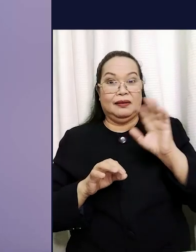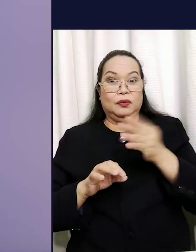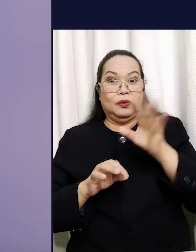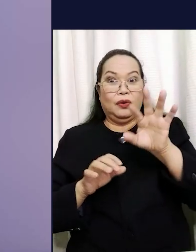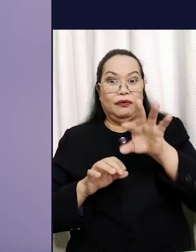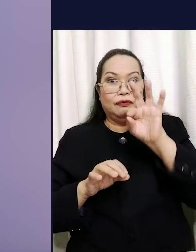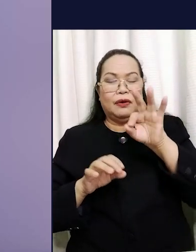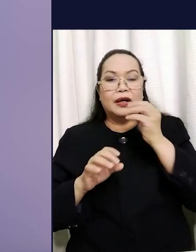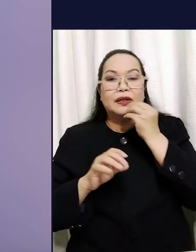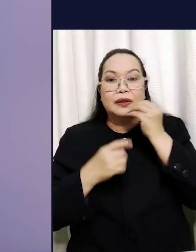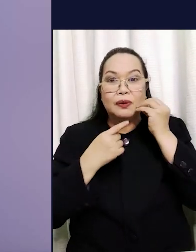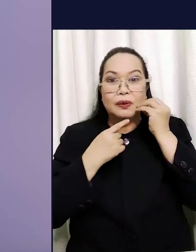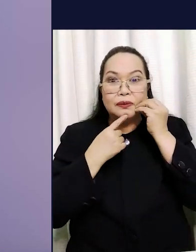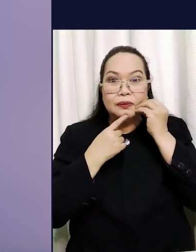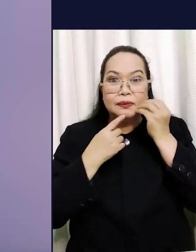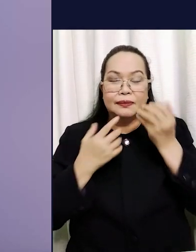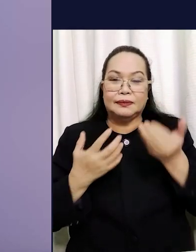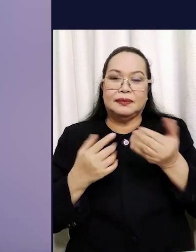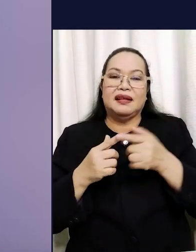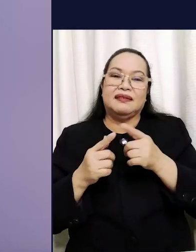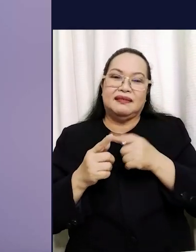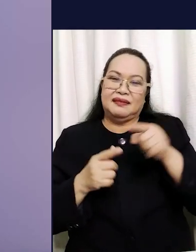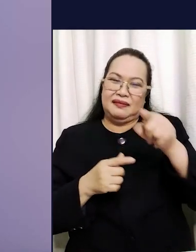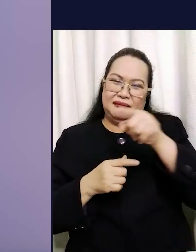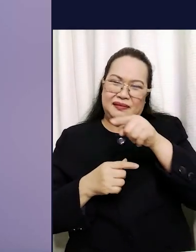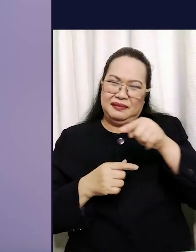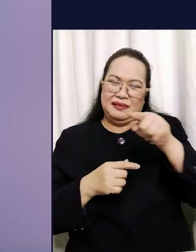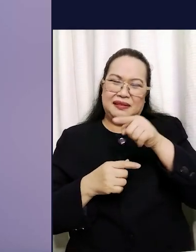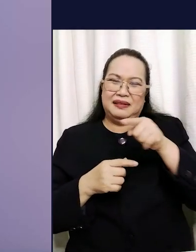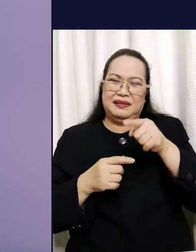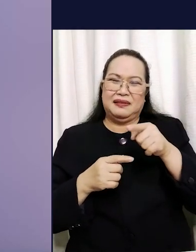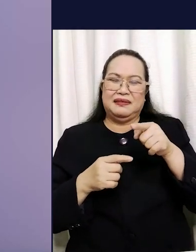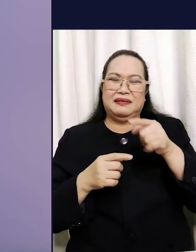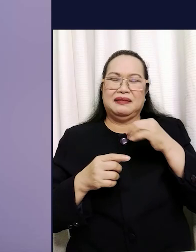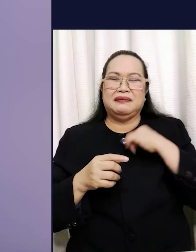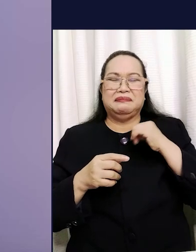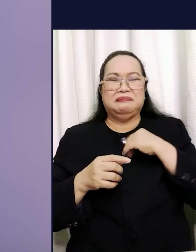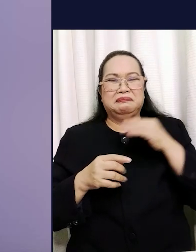slide towards backsliding and spiritual death.